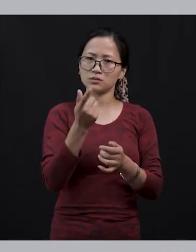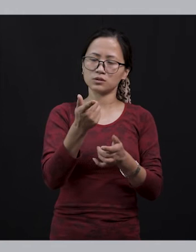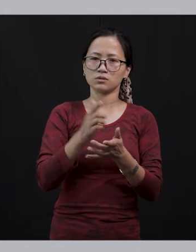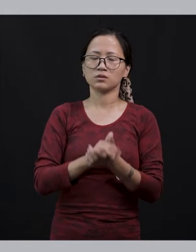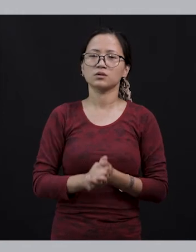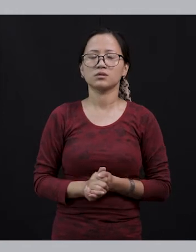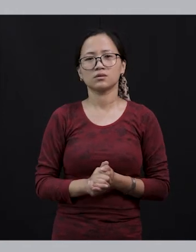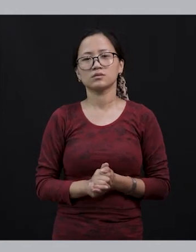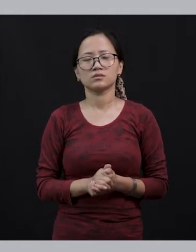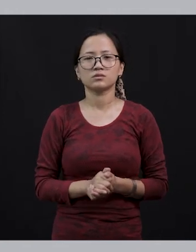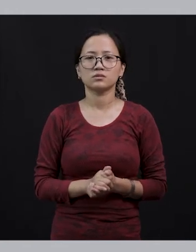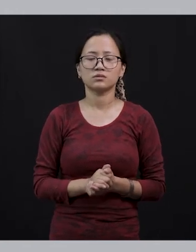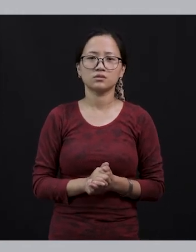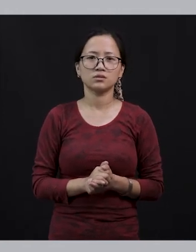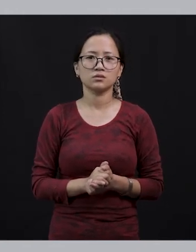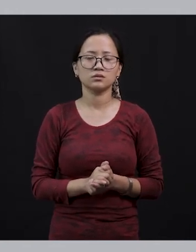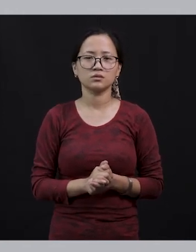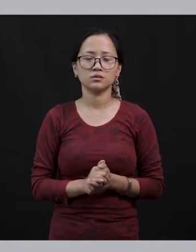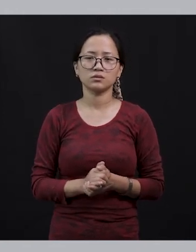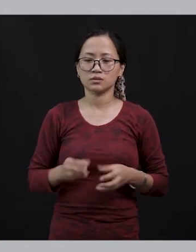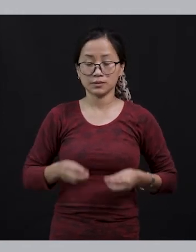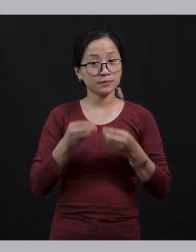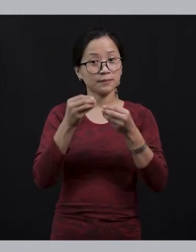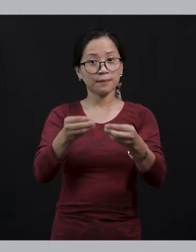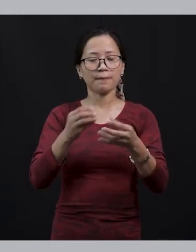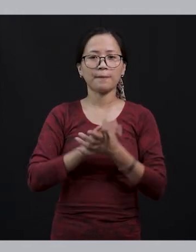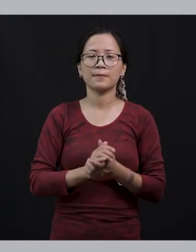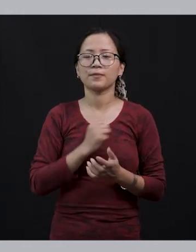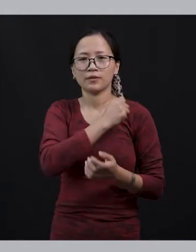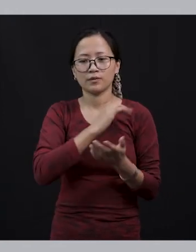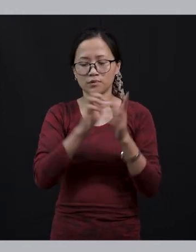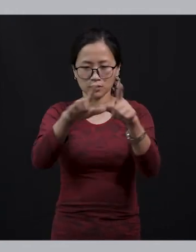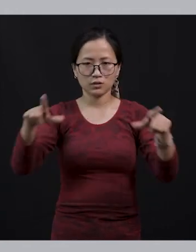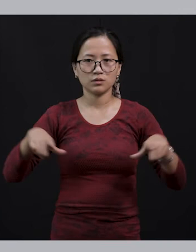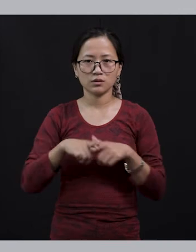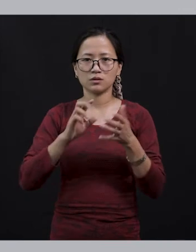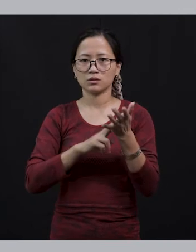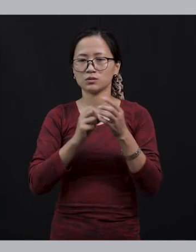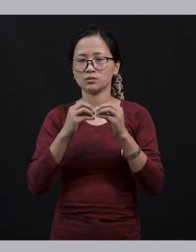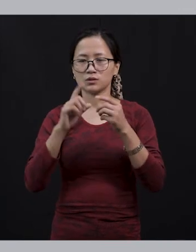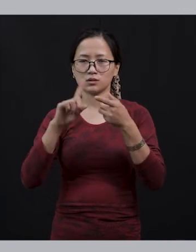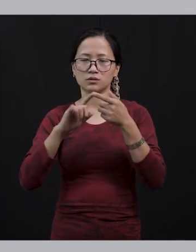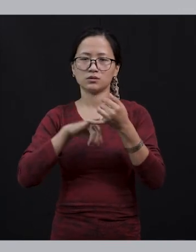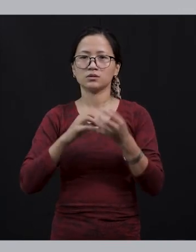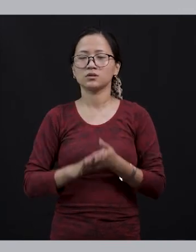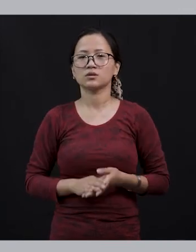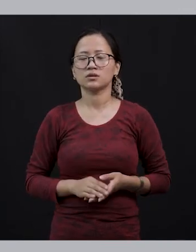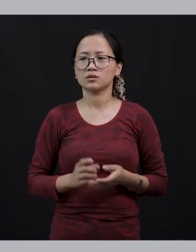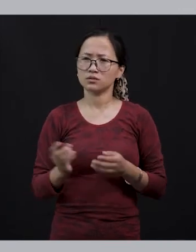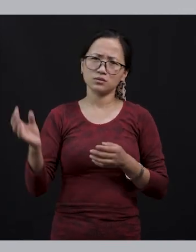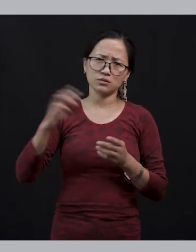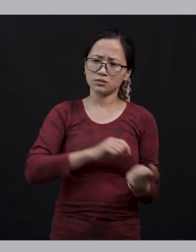salary to the noble and you give the land to the nobles, and in turn the nobles are going